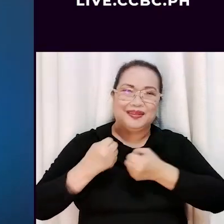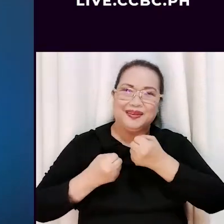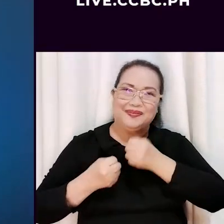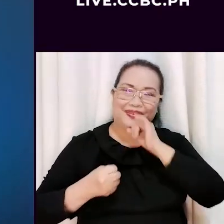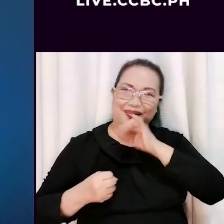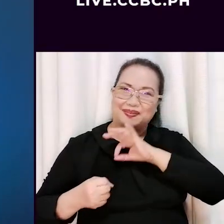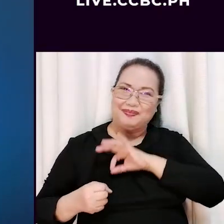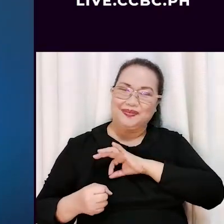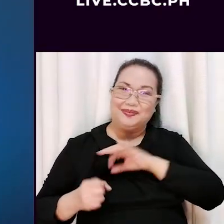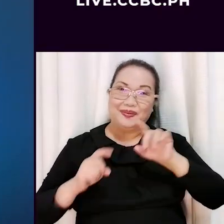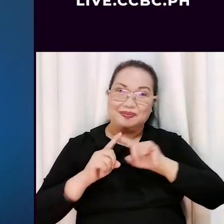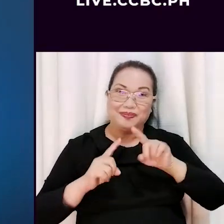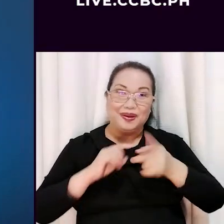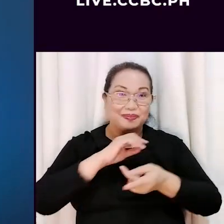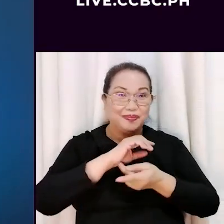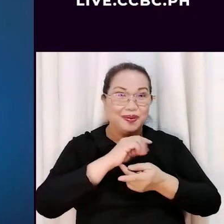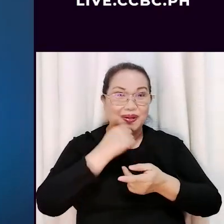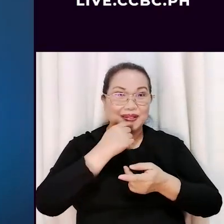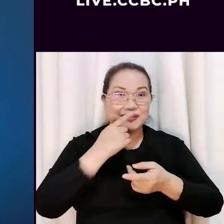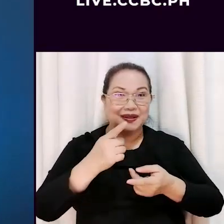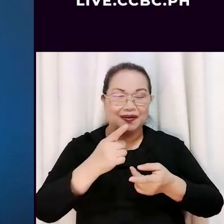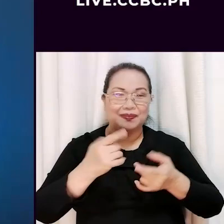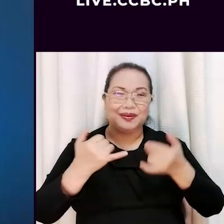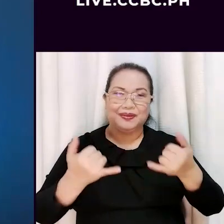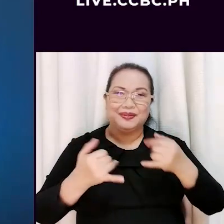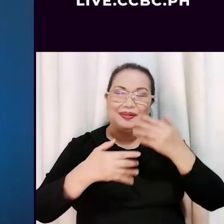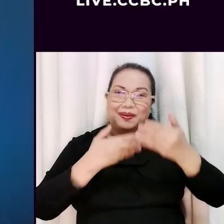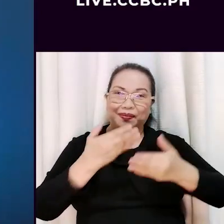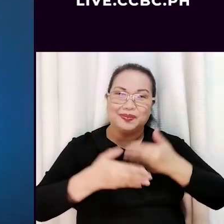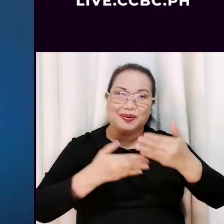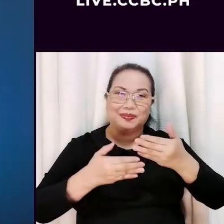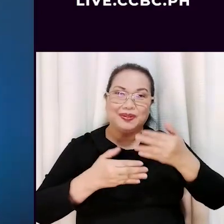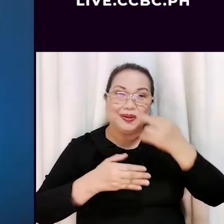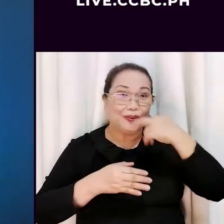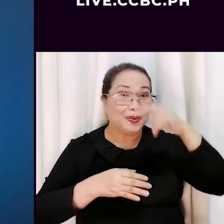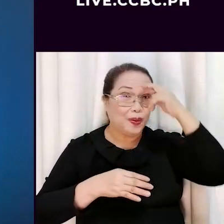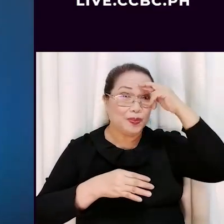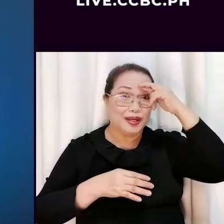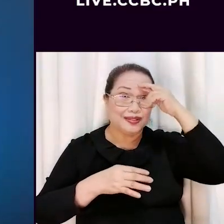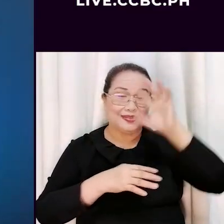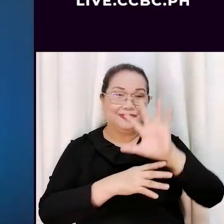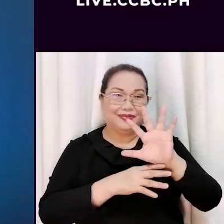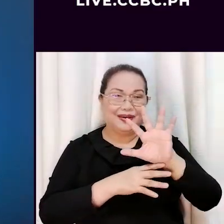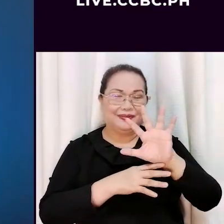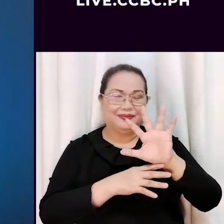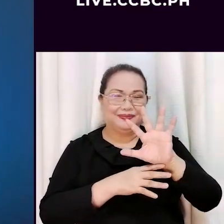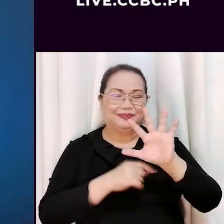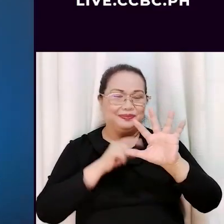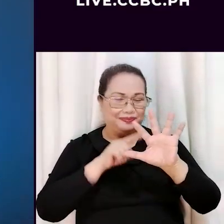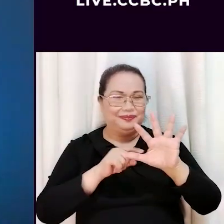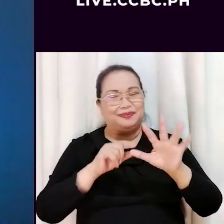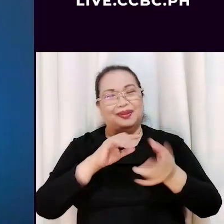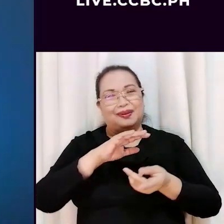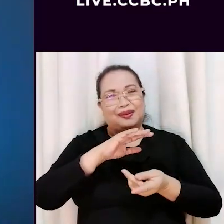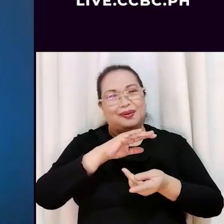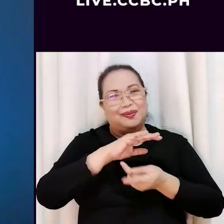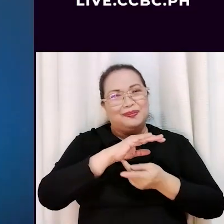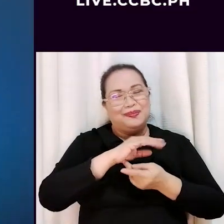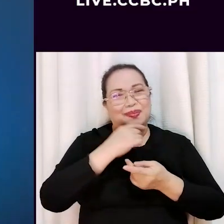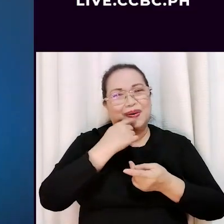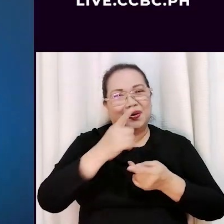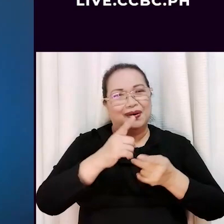privilege. But also, he mentions about this process in Romans 5. Through Paul, we learn this. Affliction